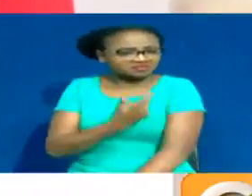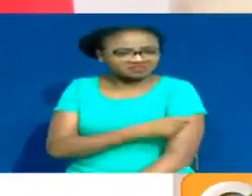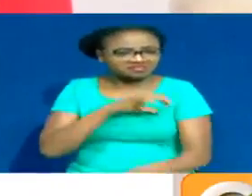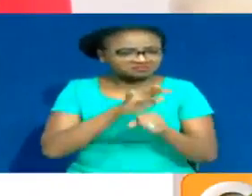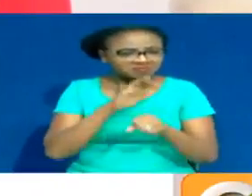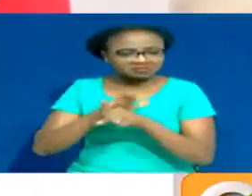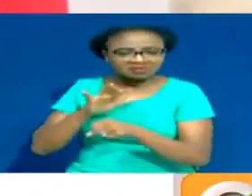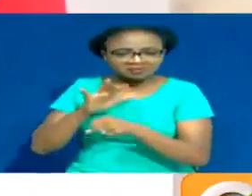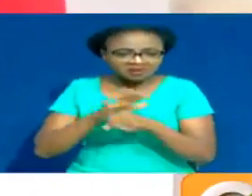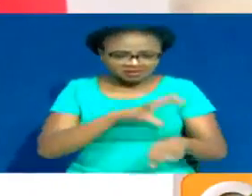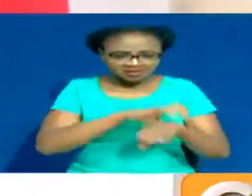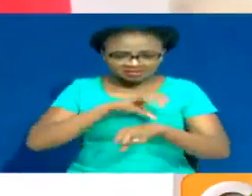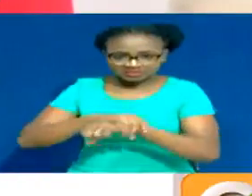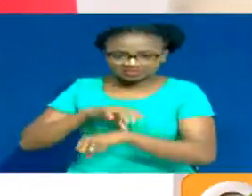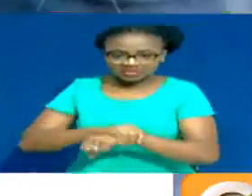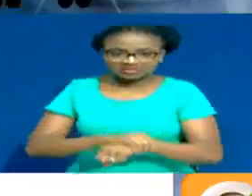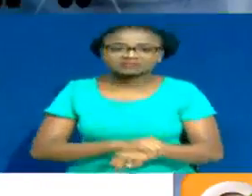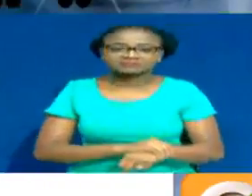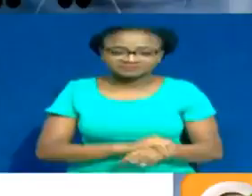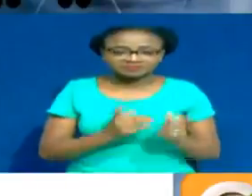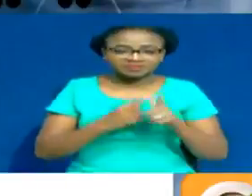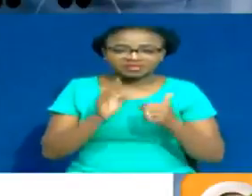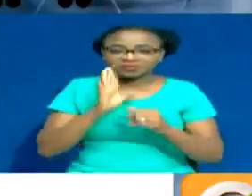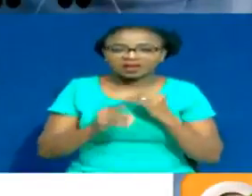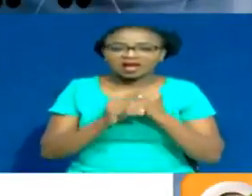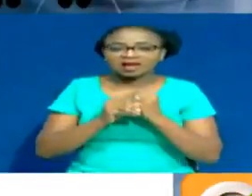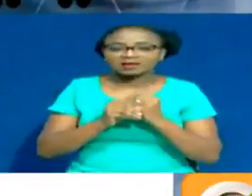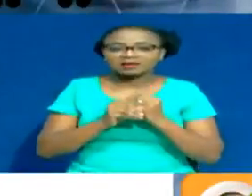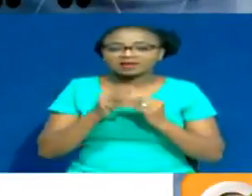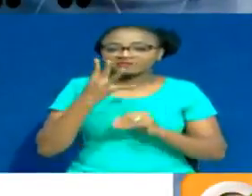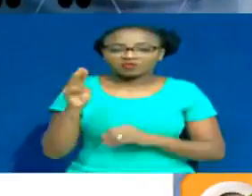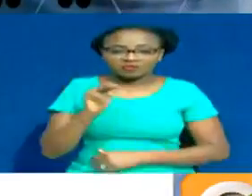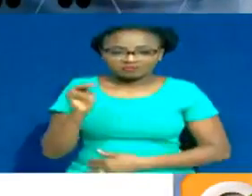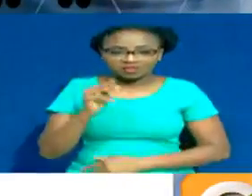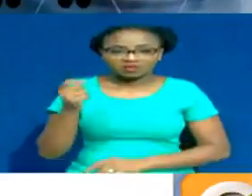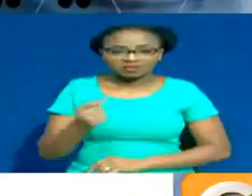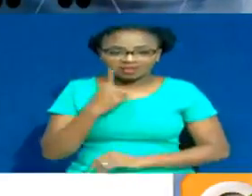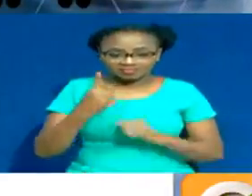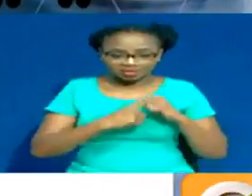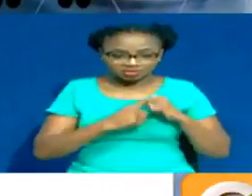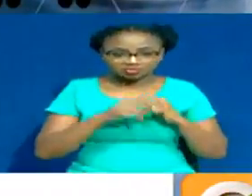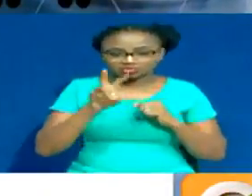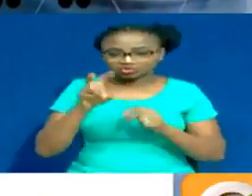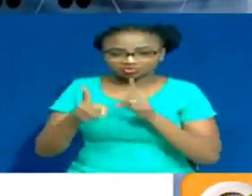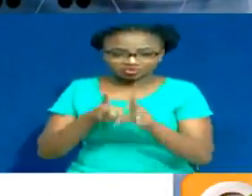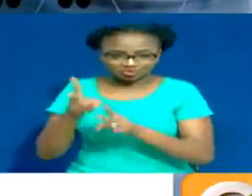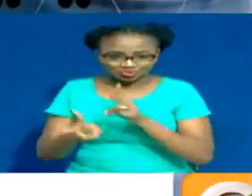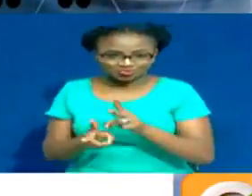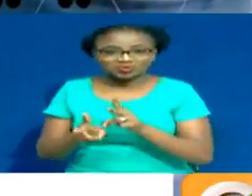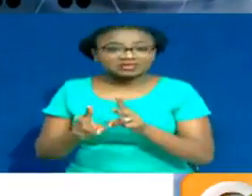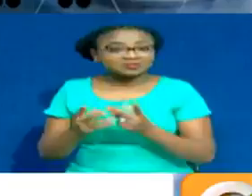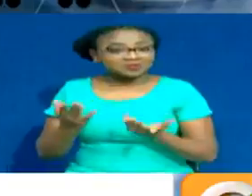next year, we intend to vaccinate an extra 4 million young adults by June of 2022.